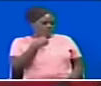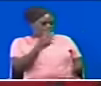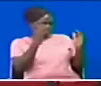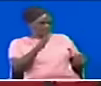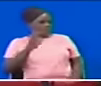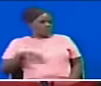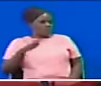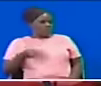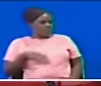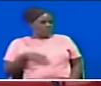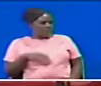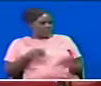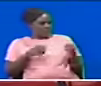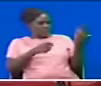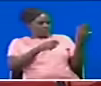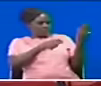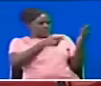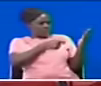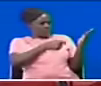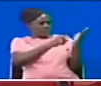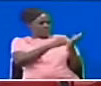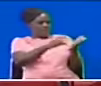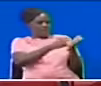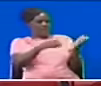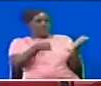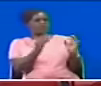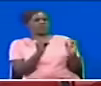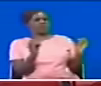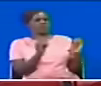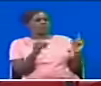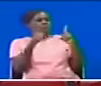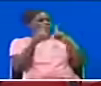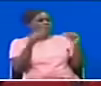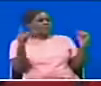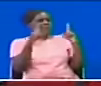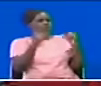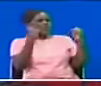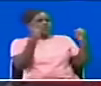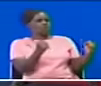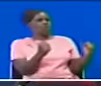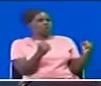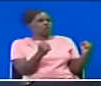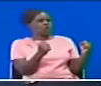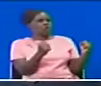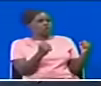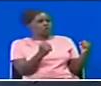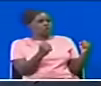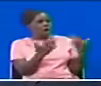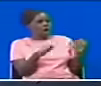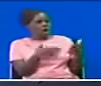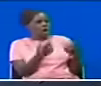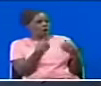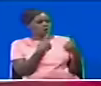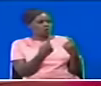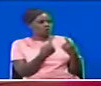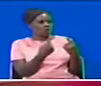women don't brand themselves. And, you know, we're in the age of branding, where you've got to, your message, you've got to come strong with your message, your look, the way you talk. And I